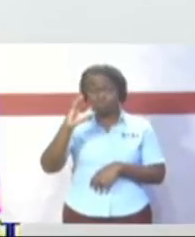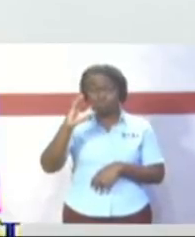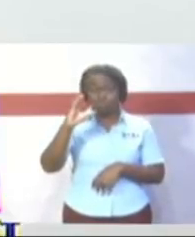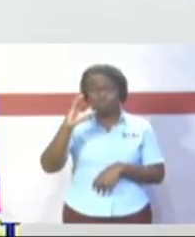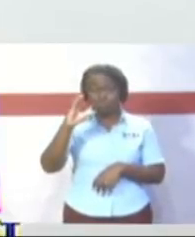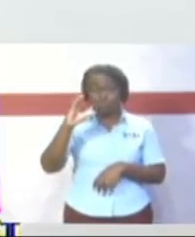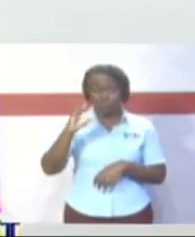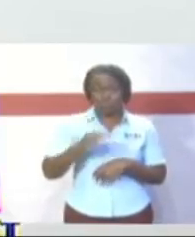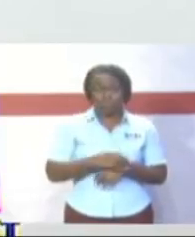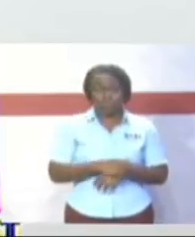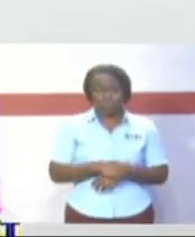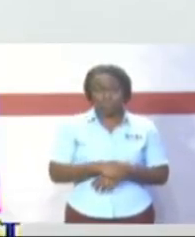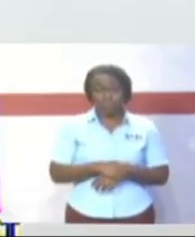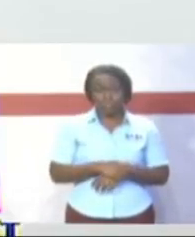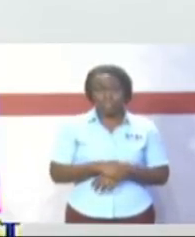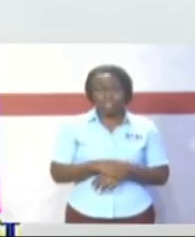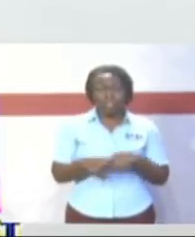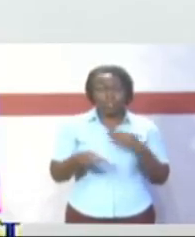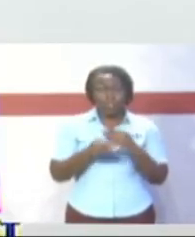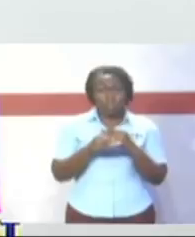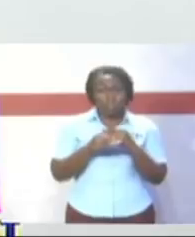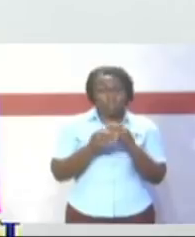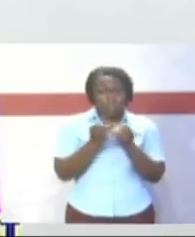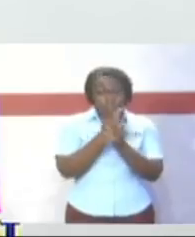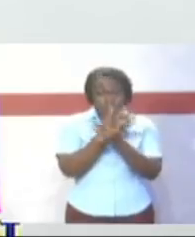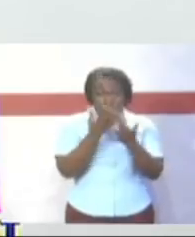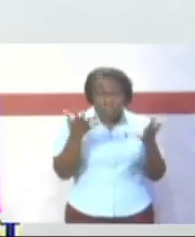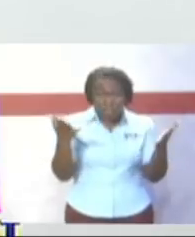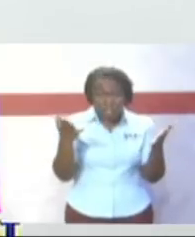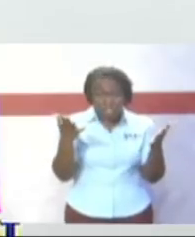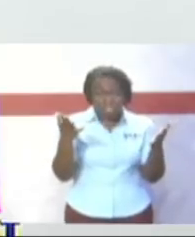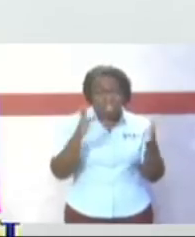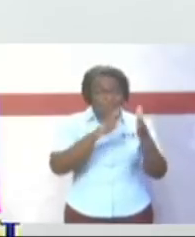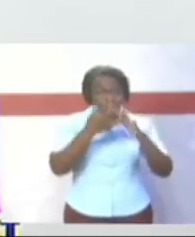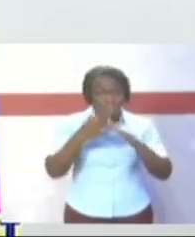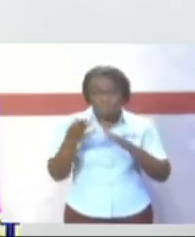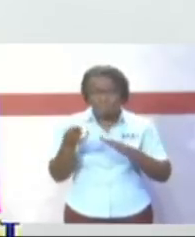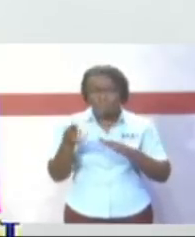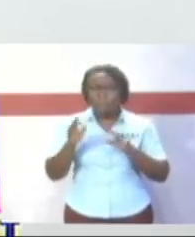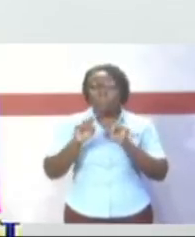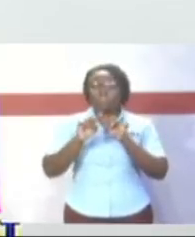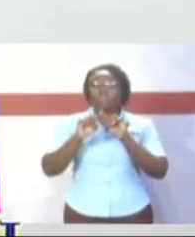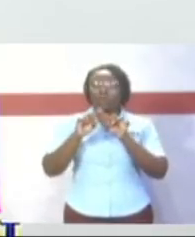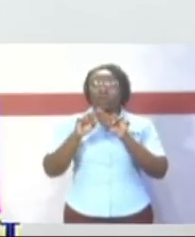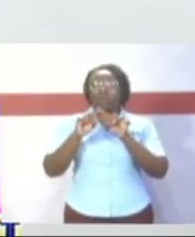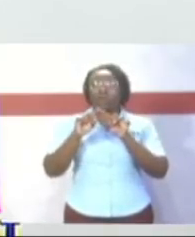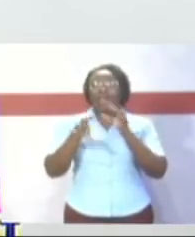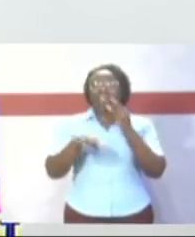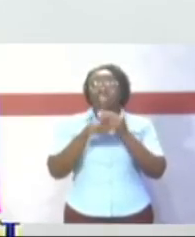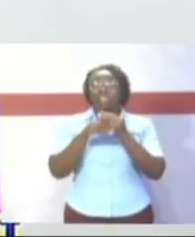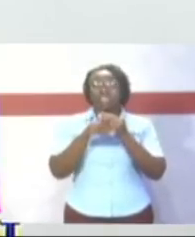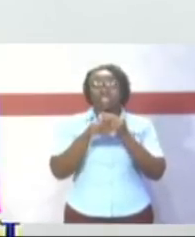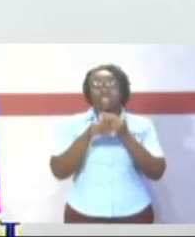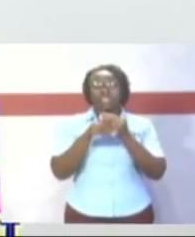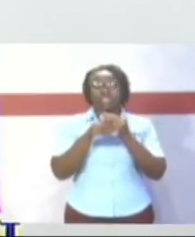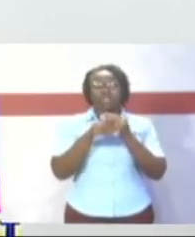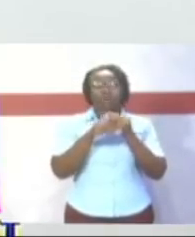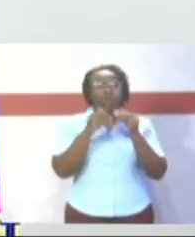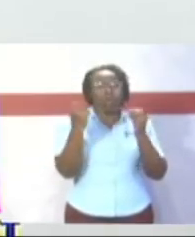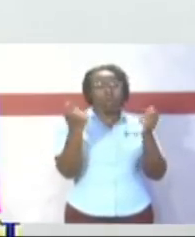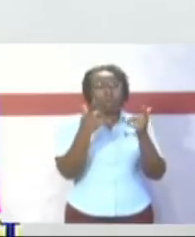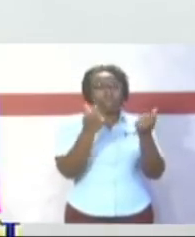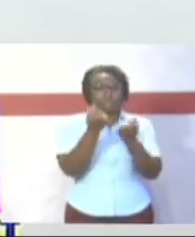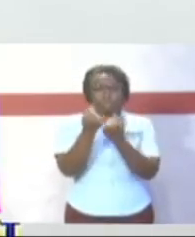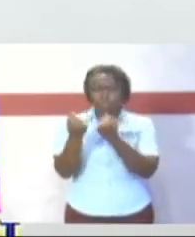to our community but support our other RHAs and partners through the Ministry of Health in ensuring we have an effective response and